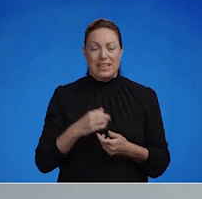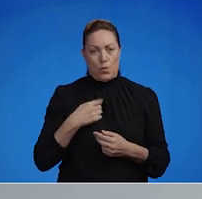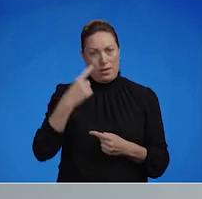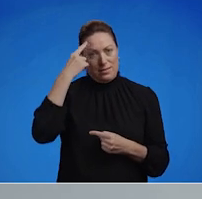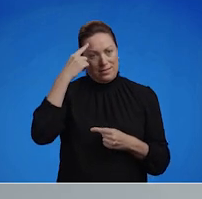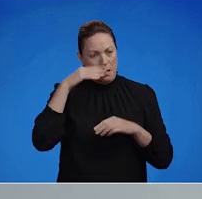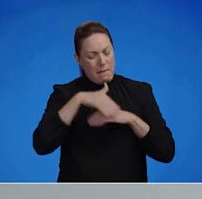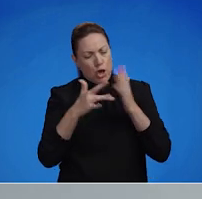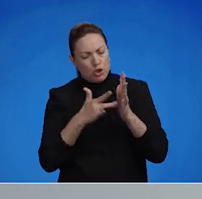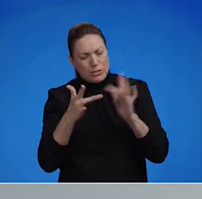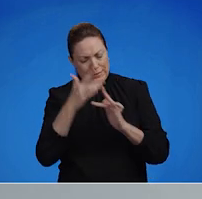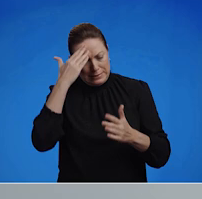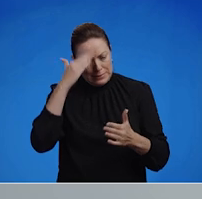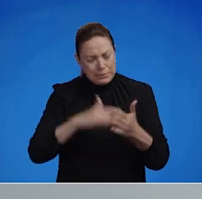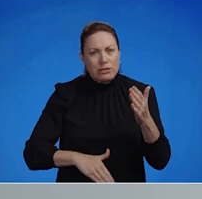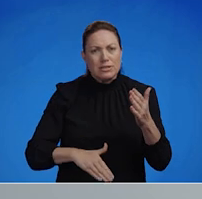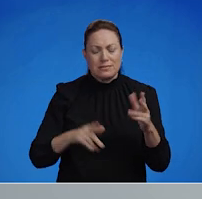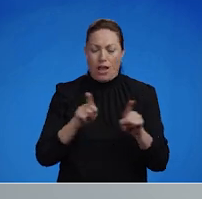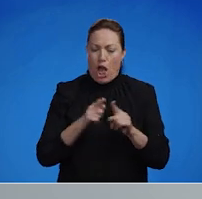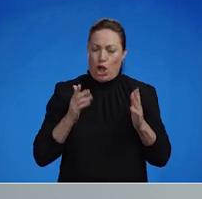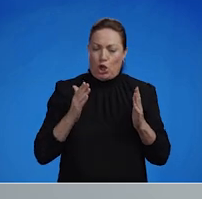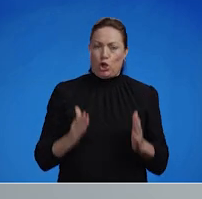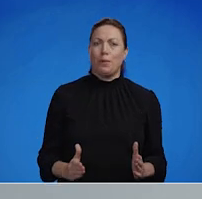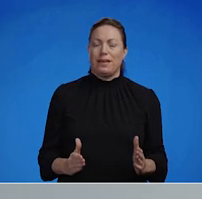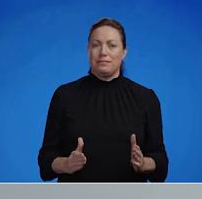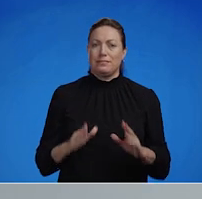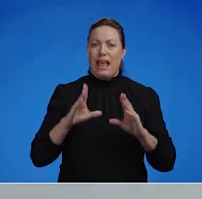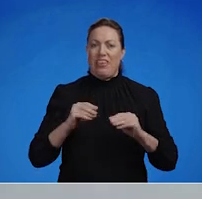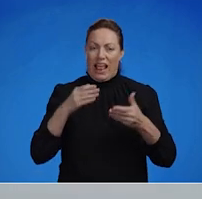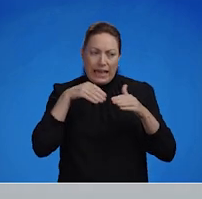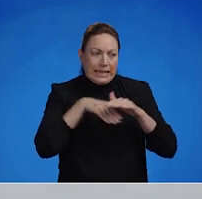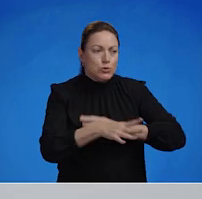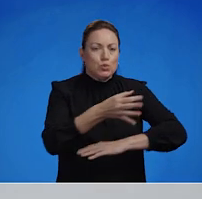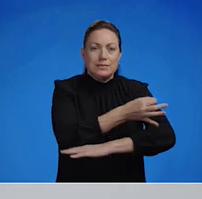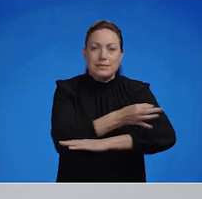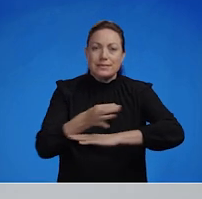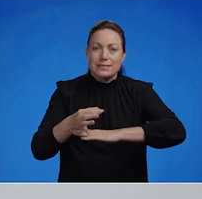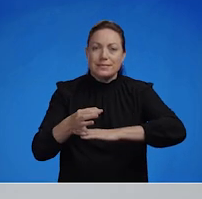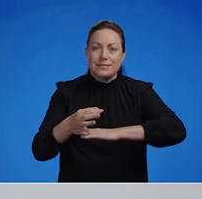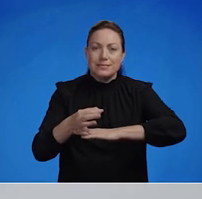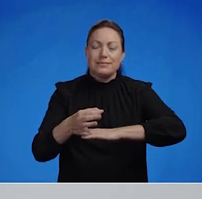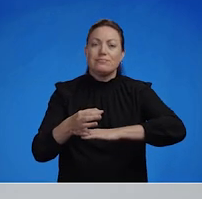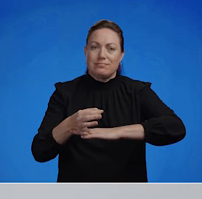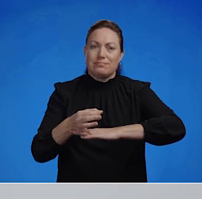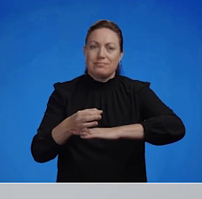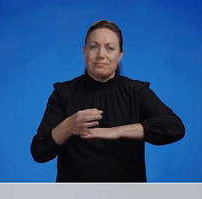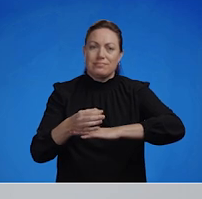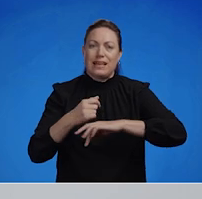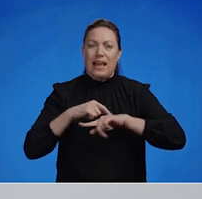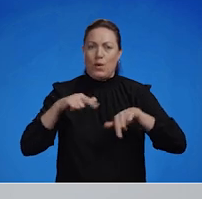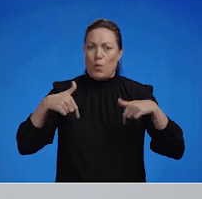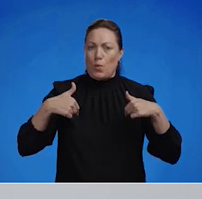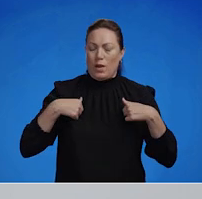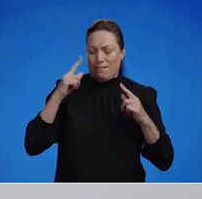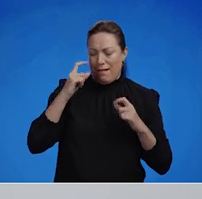going further into that human experience, going into the desert. And then we came even more